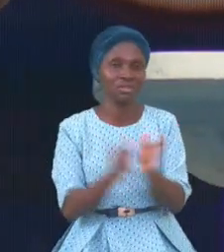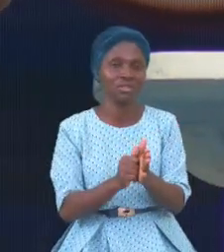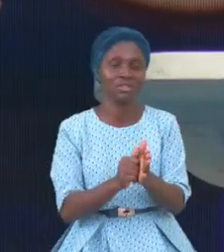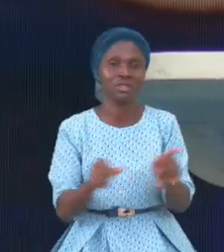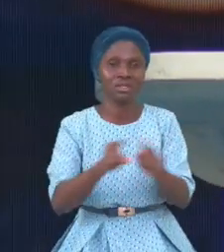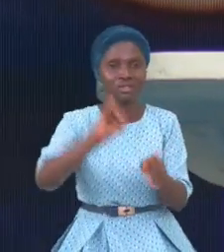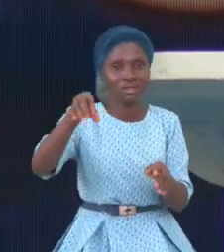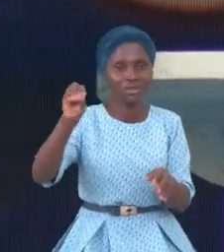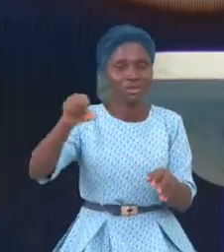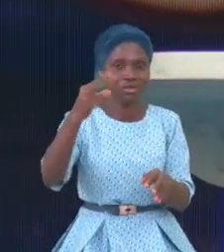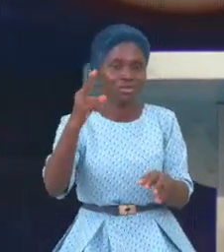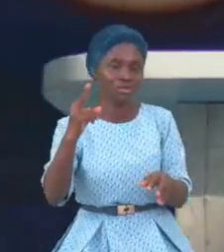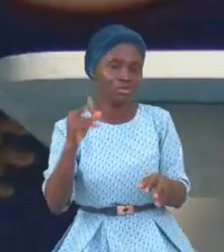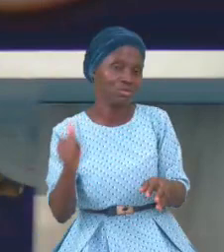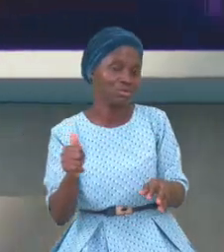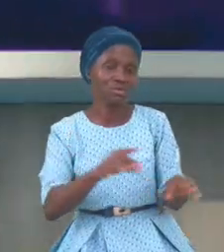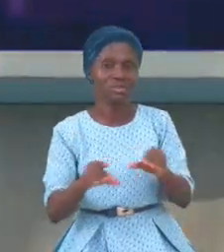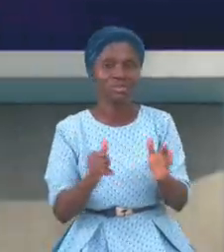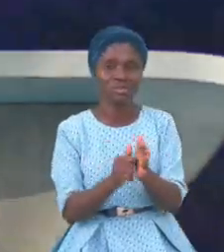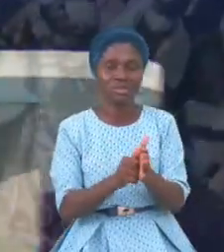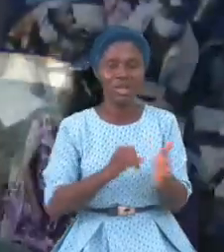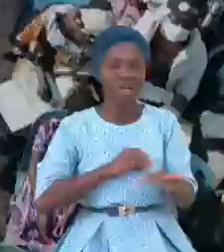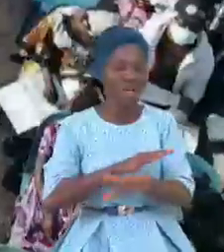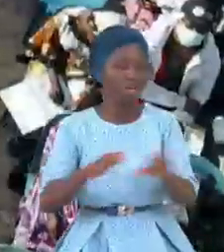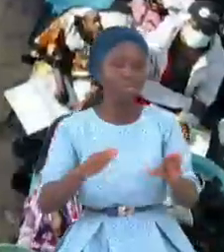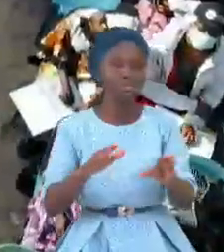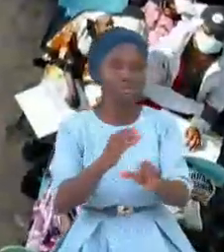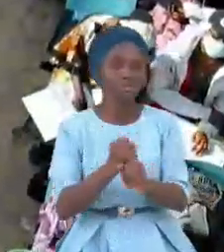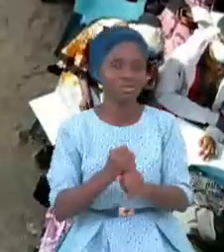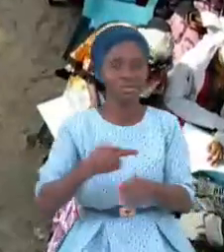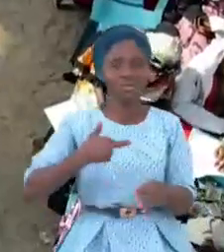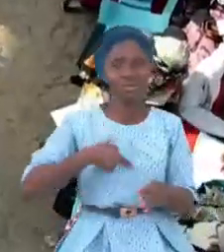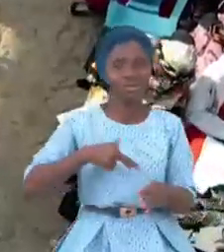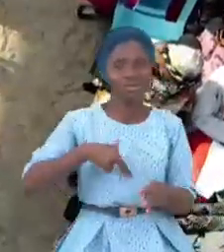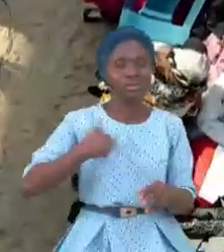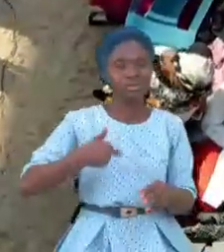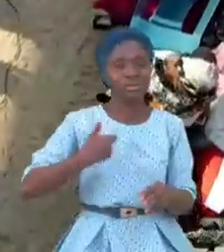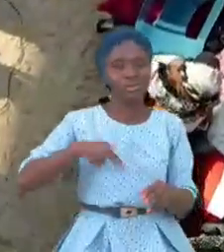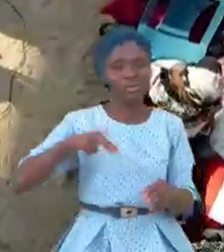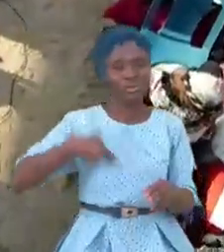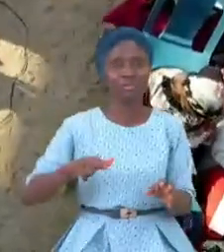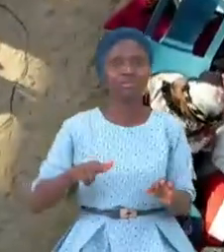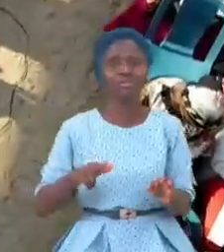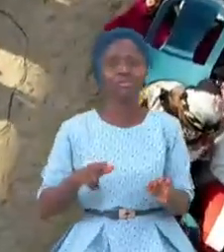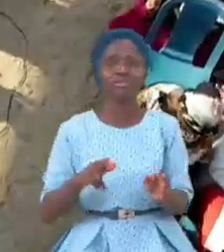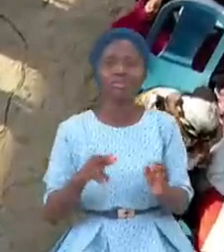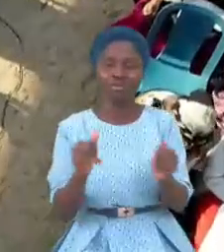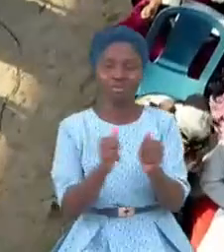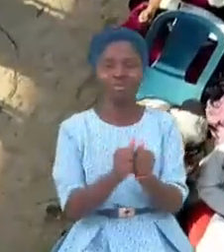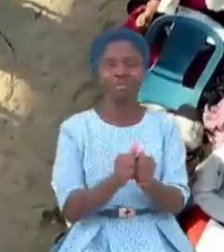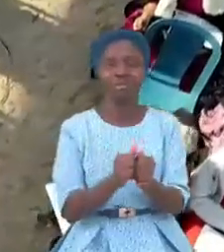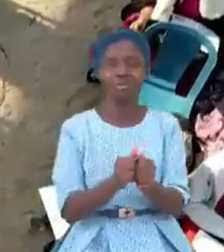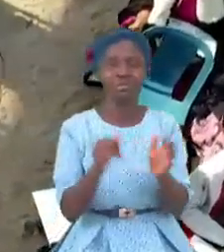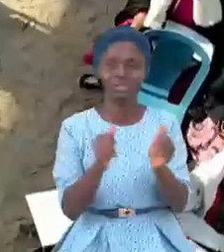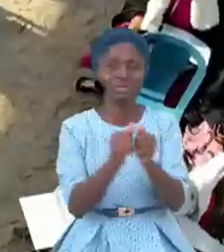know, insensitivity. I don't take religion with just anything. If the going gets well,